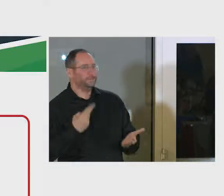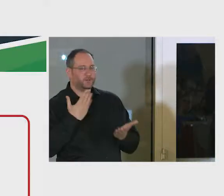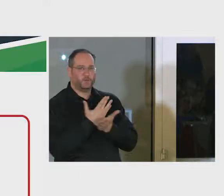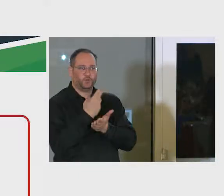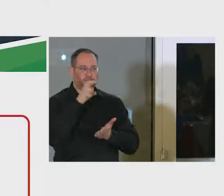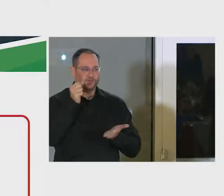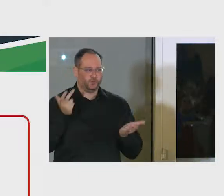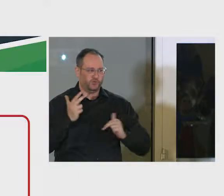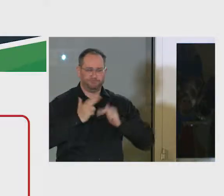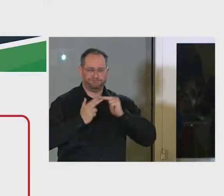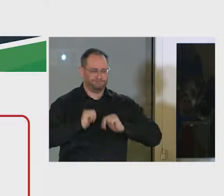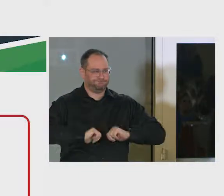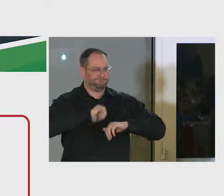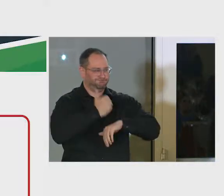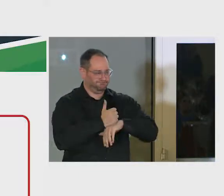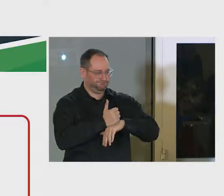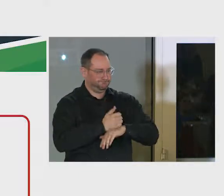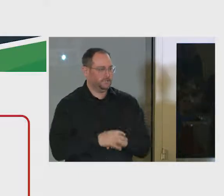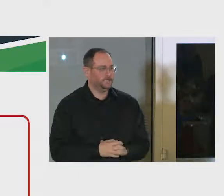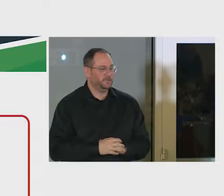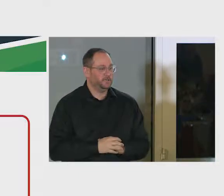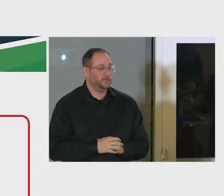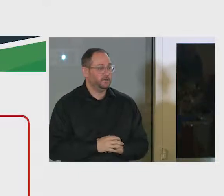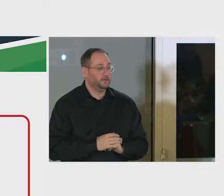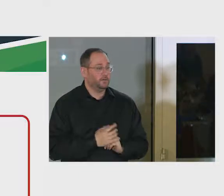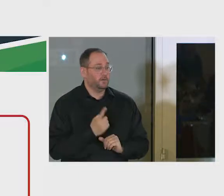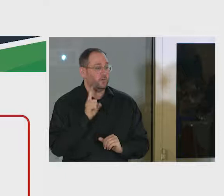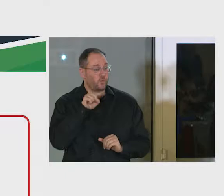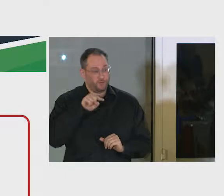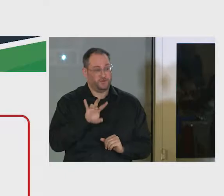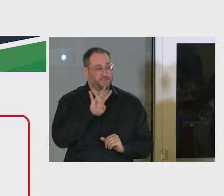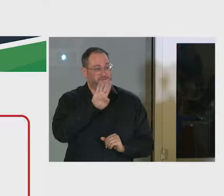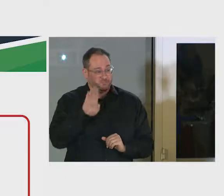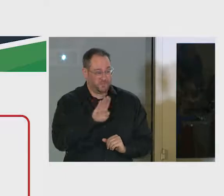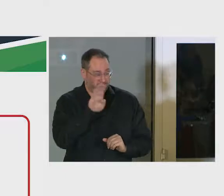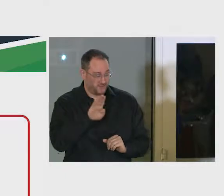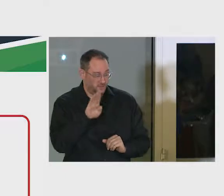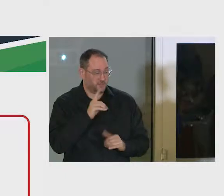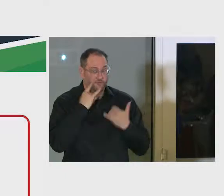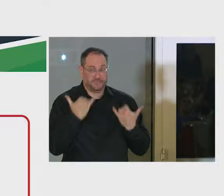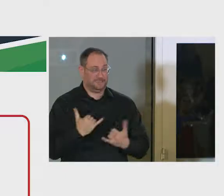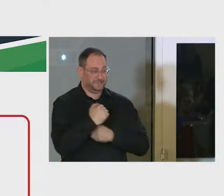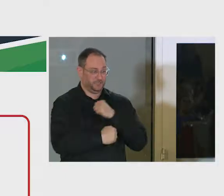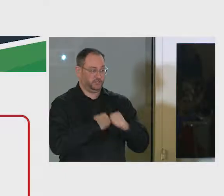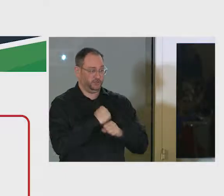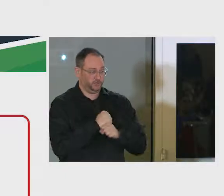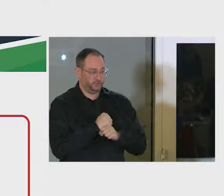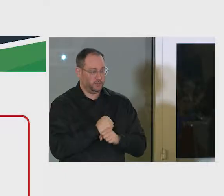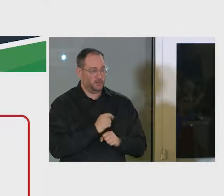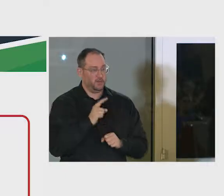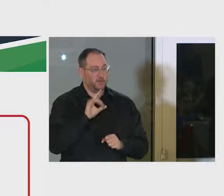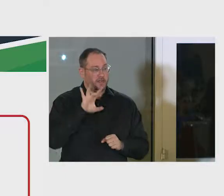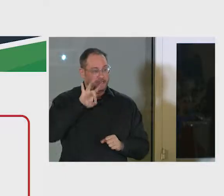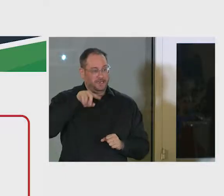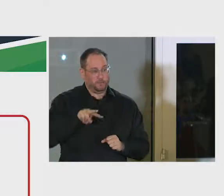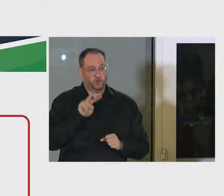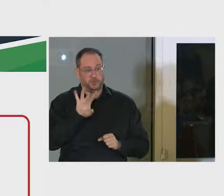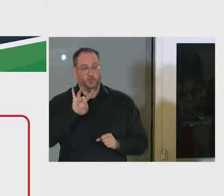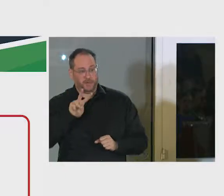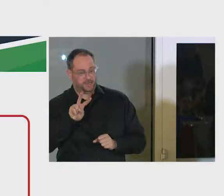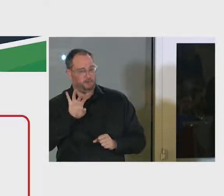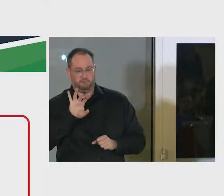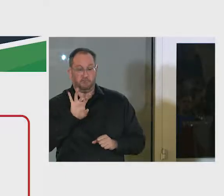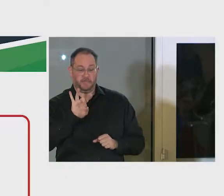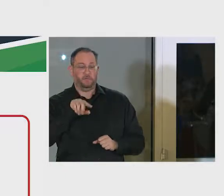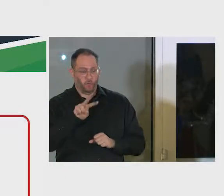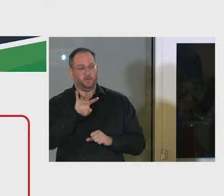funded in FY19, and $8.2 billion is planned over the next 6 years to help us improve schools, recreation